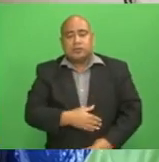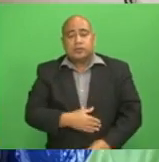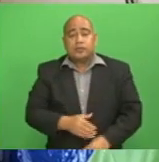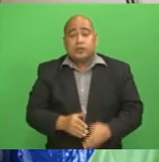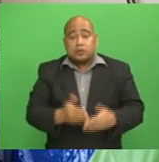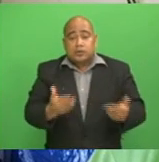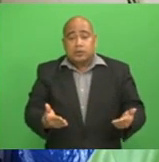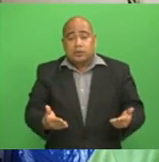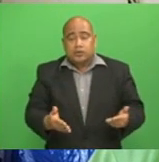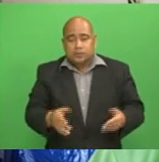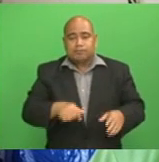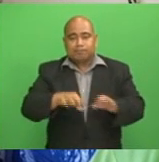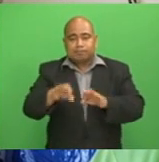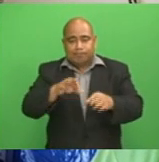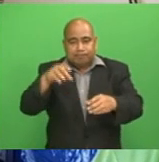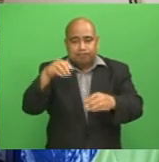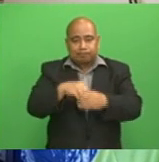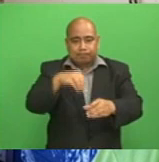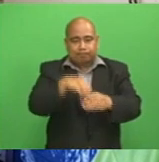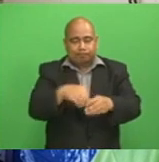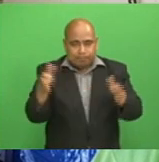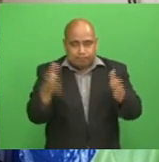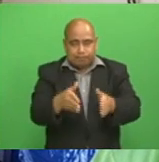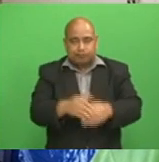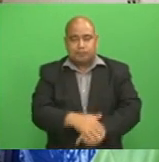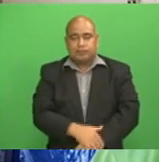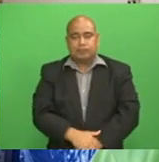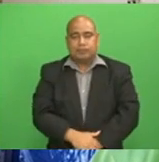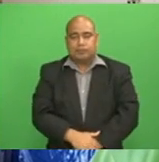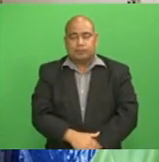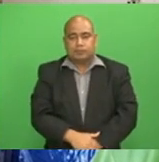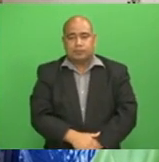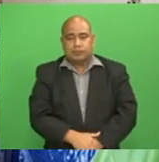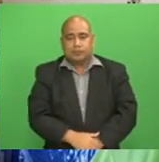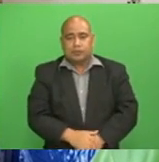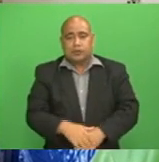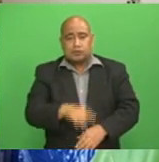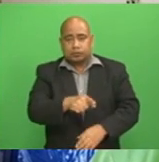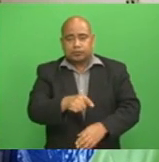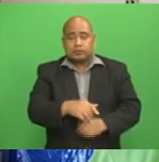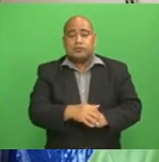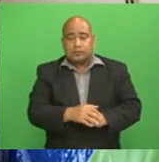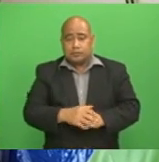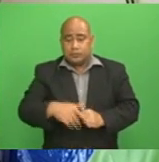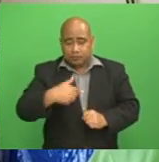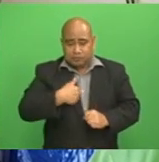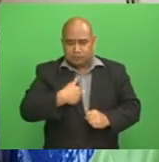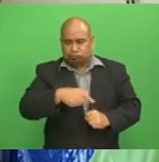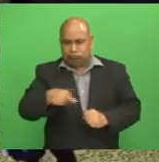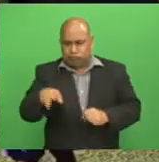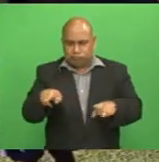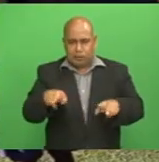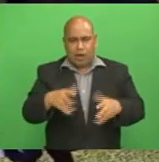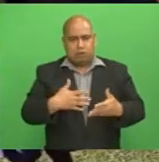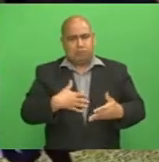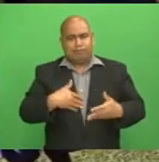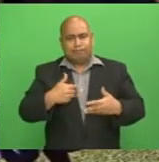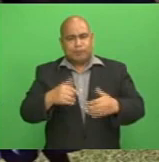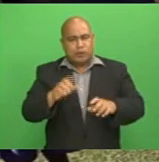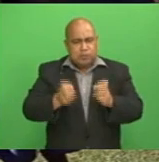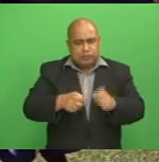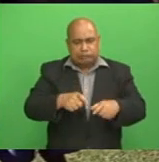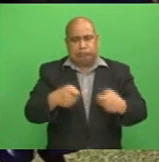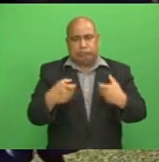strategy. The challenge that I face now in regards to these issues is